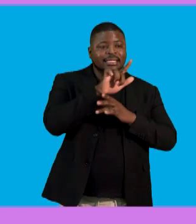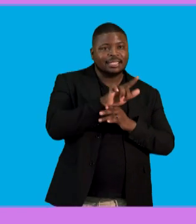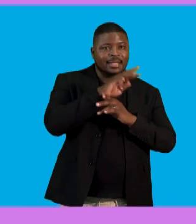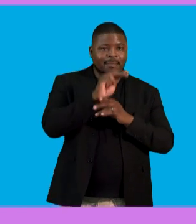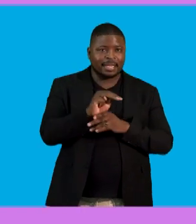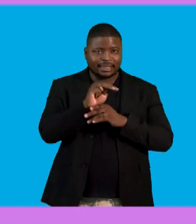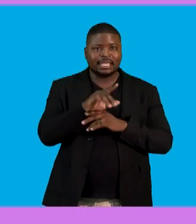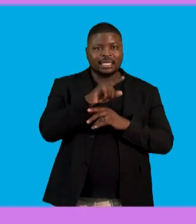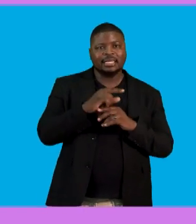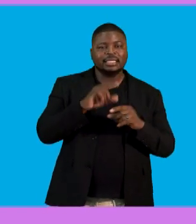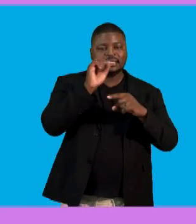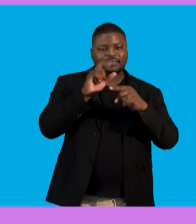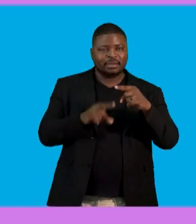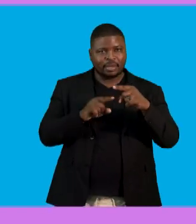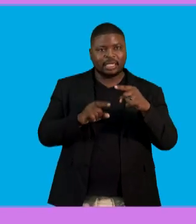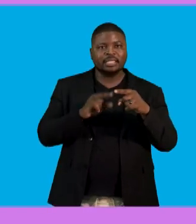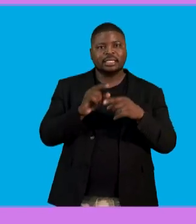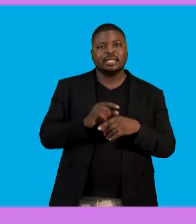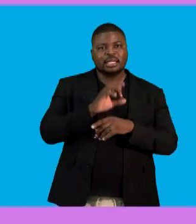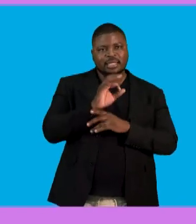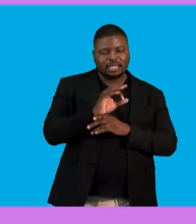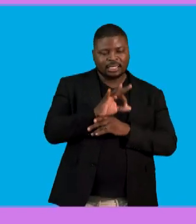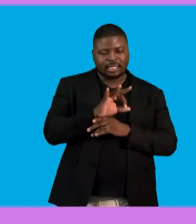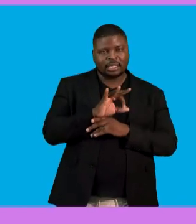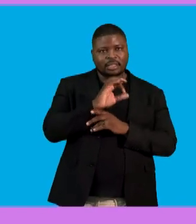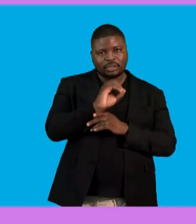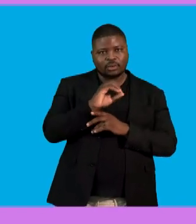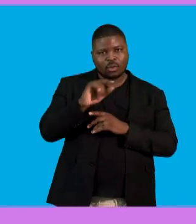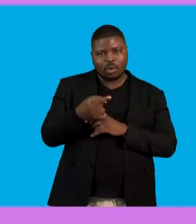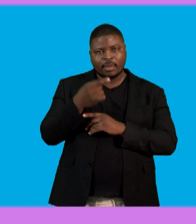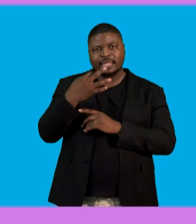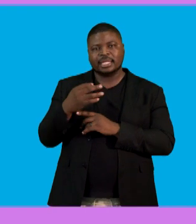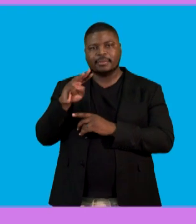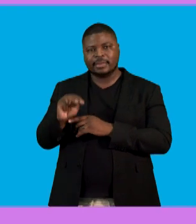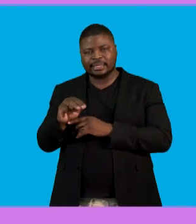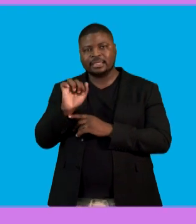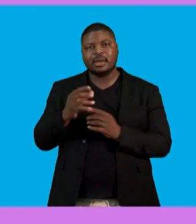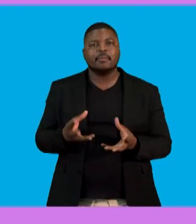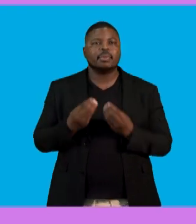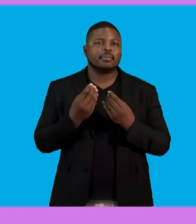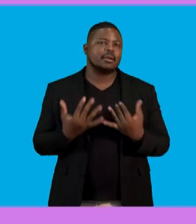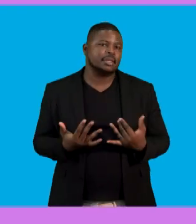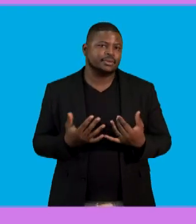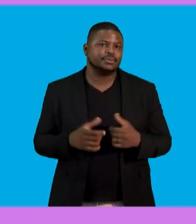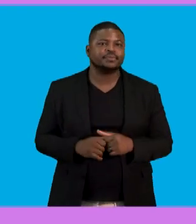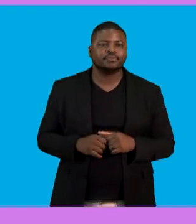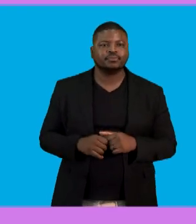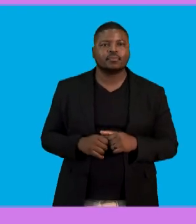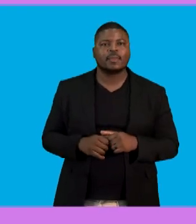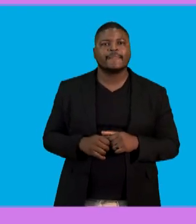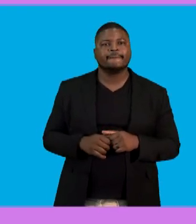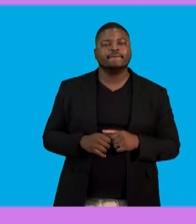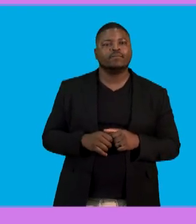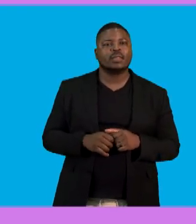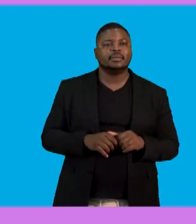meters divided by 0.3 meters. Then what do we get? Take your calculator. We say 7